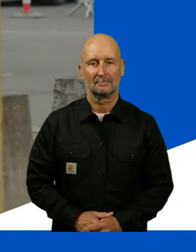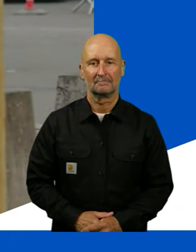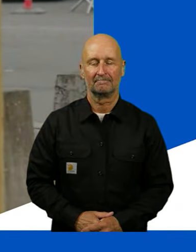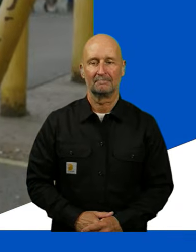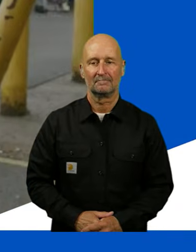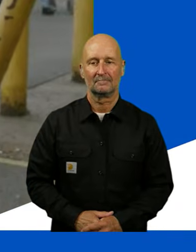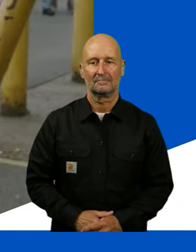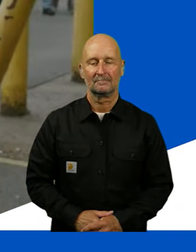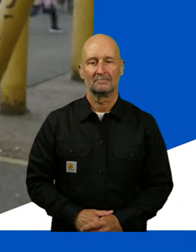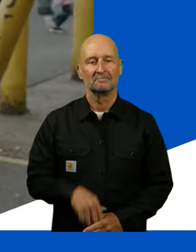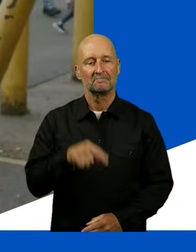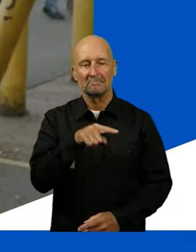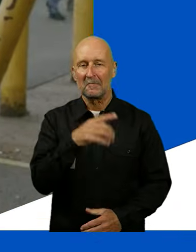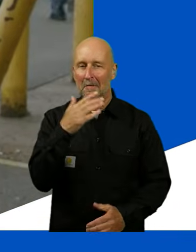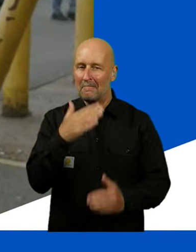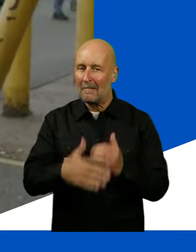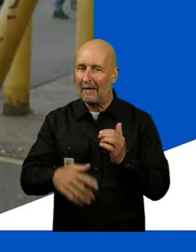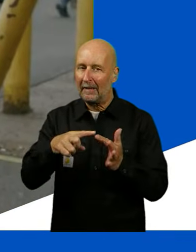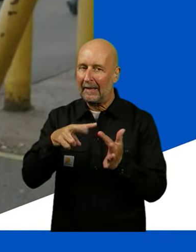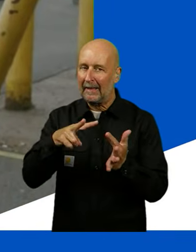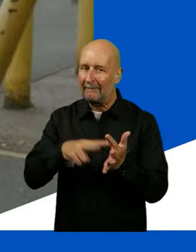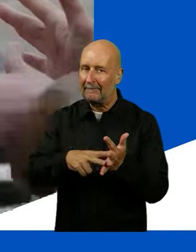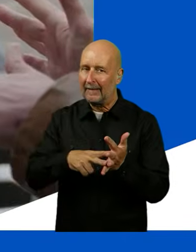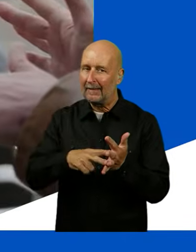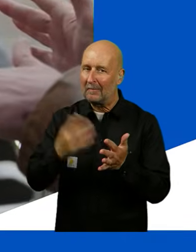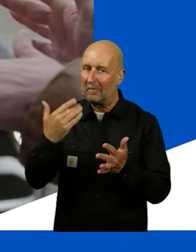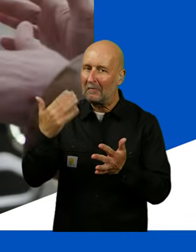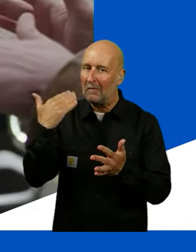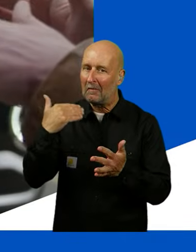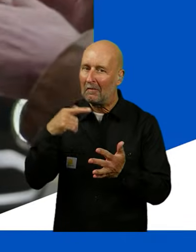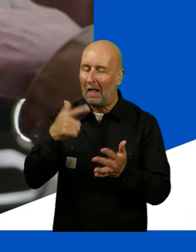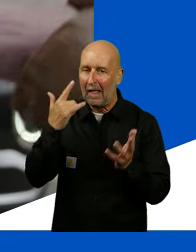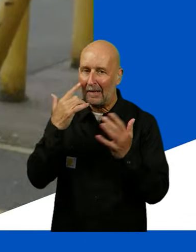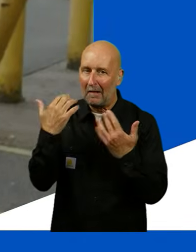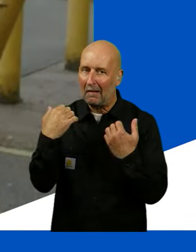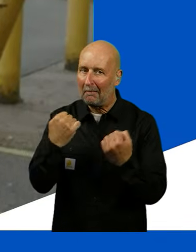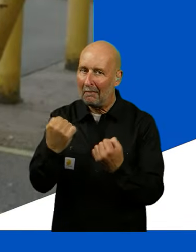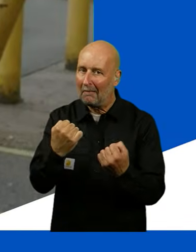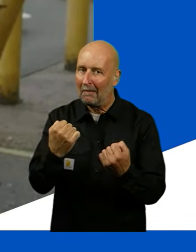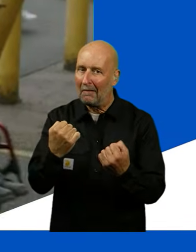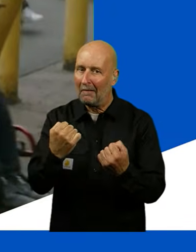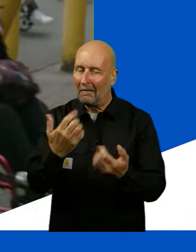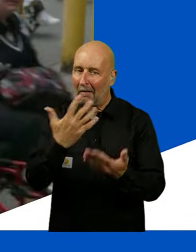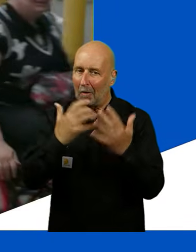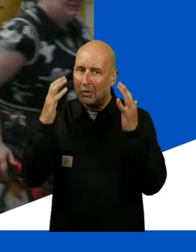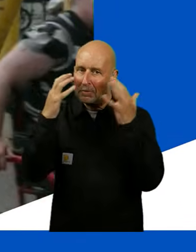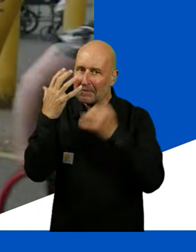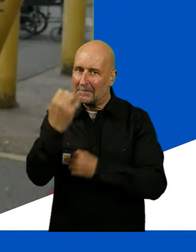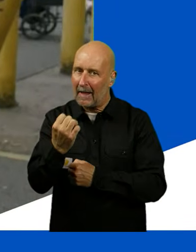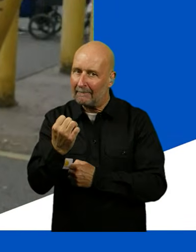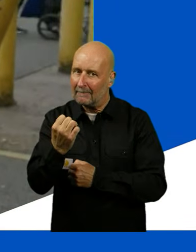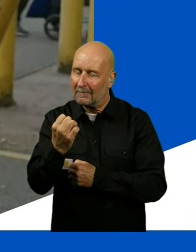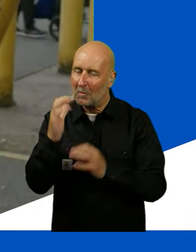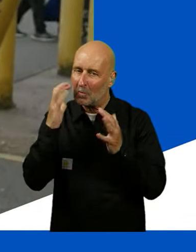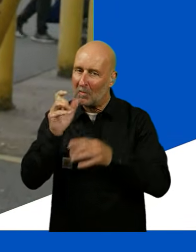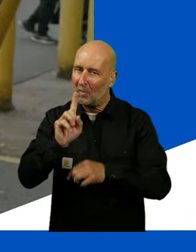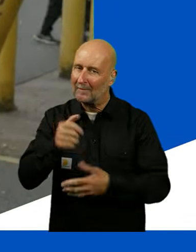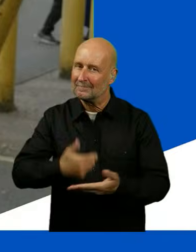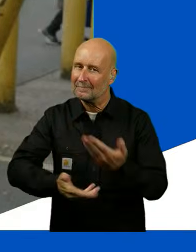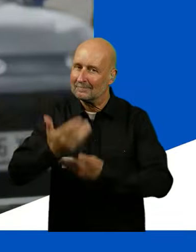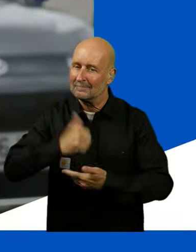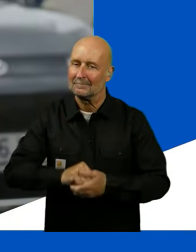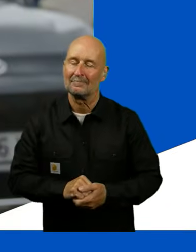Now Denise, you've never driven an EV before. You're about to do a test drive, is that right? Yes. And have you got any concerns, anything you're worried about?